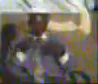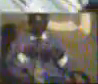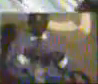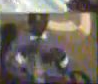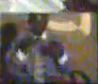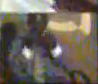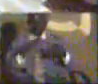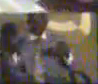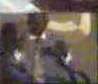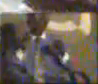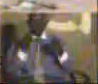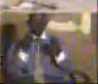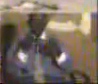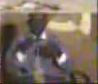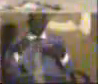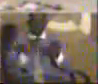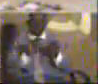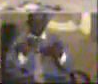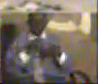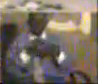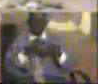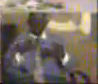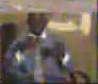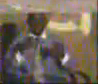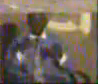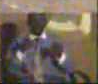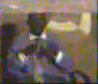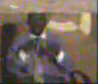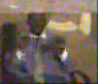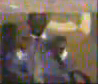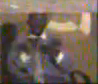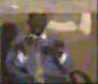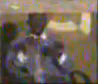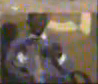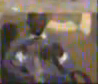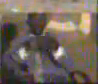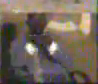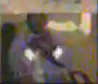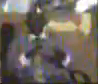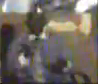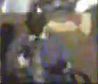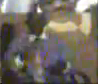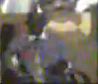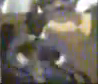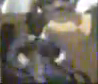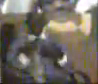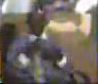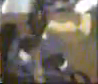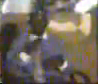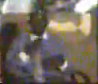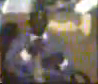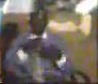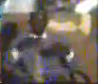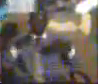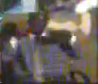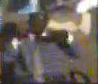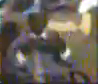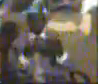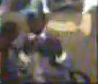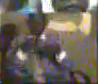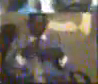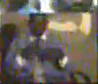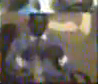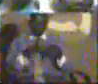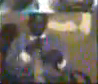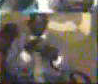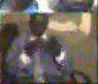several palliative measures, but such efforts become child's play when the floods come ravaging. If rain fall, he go push our go